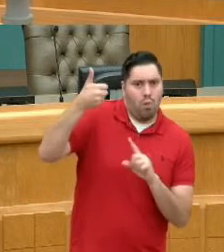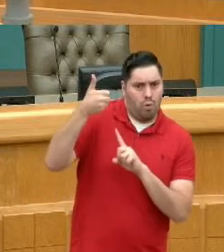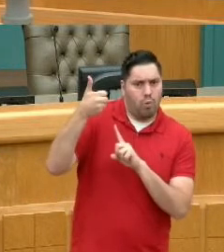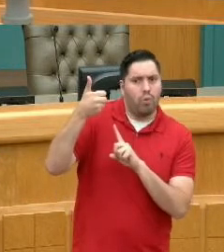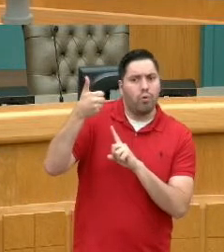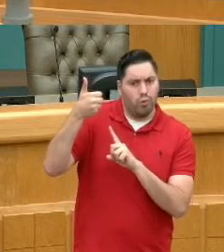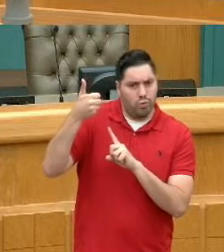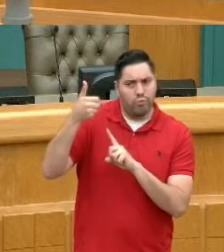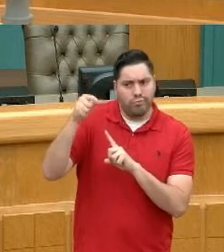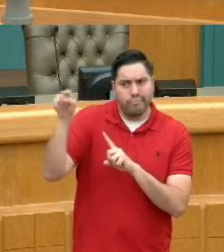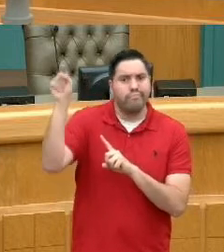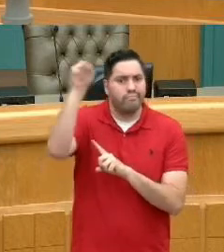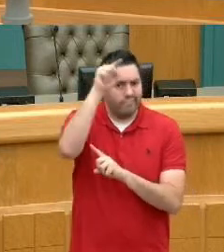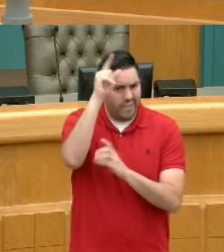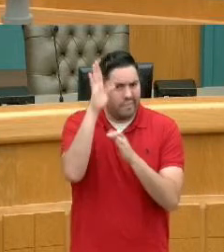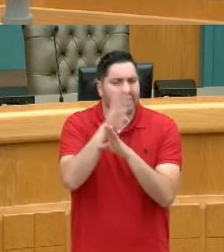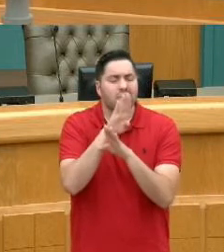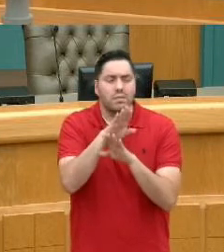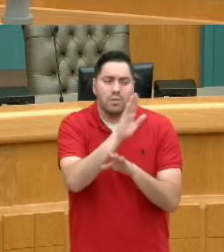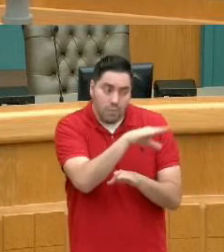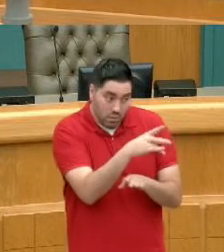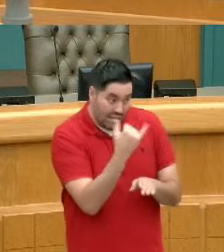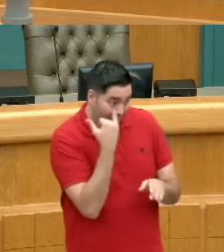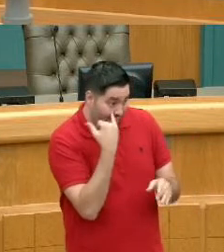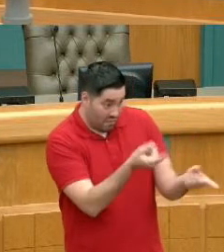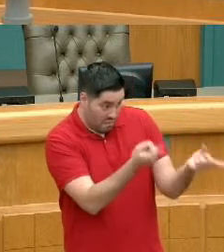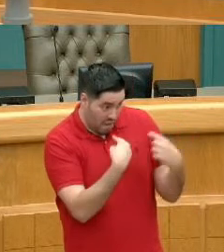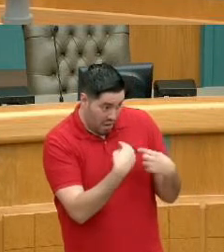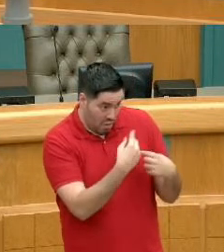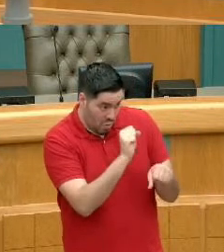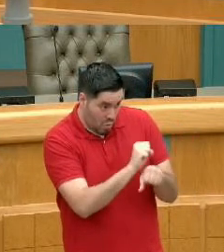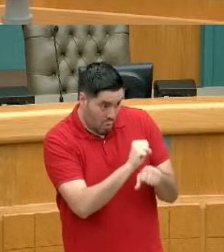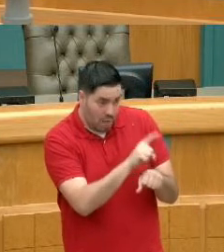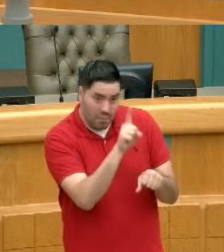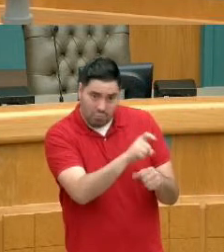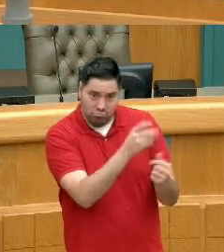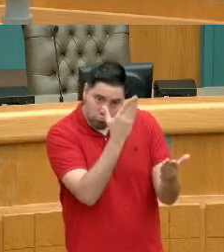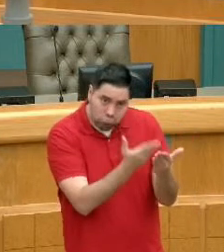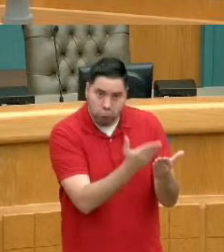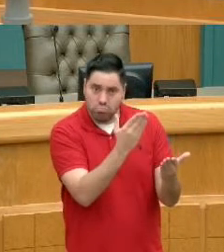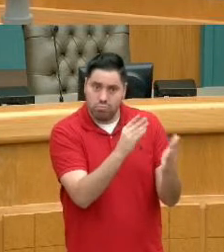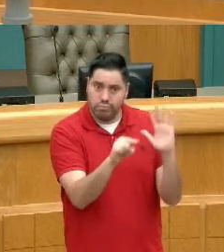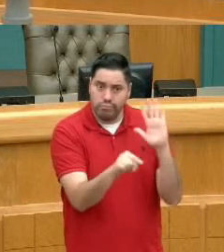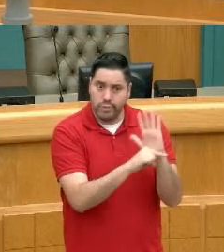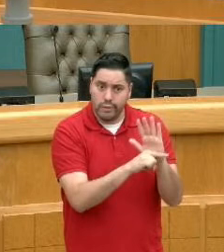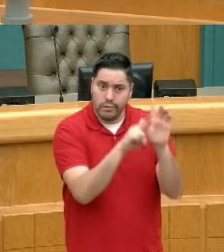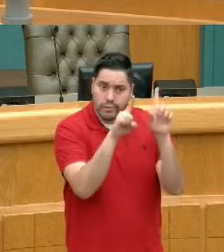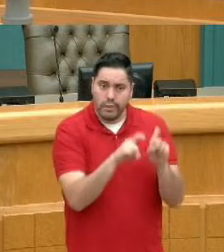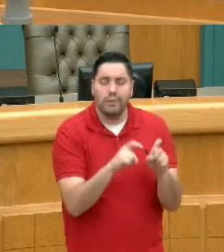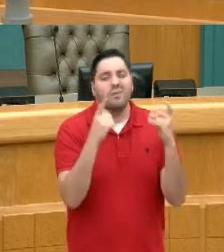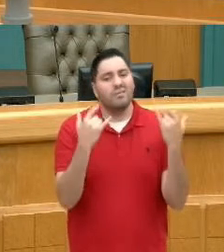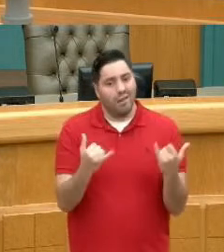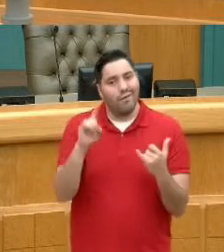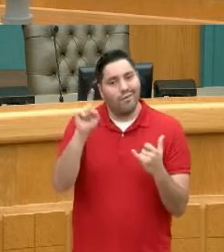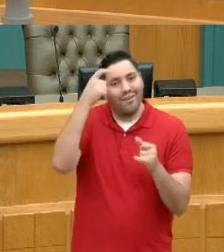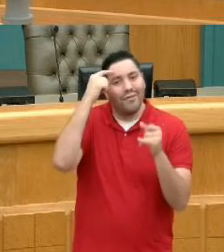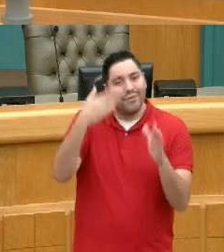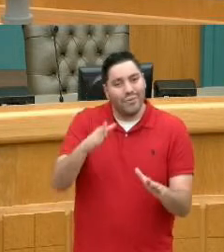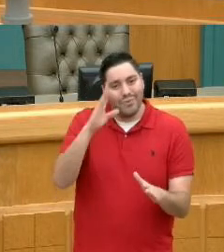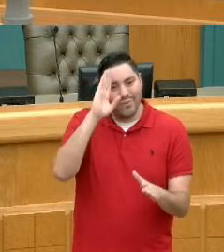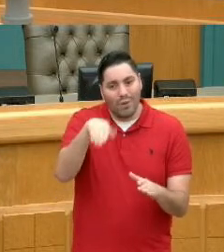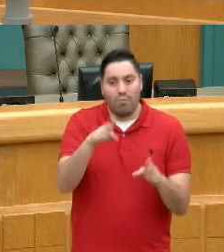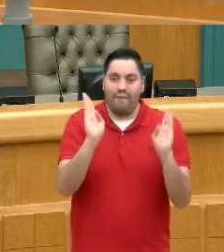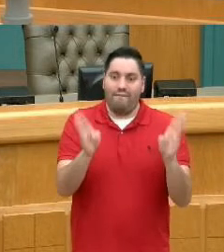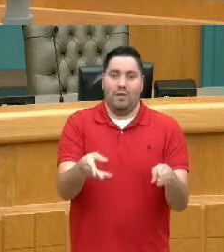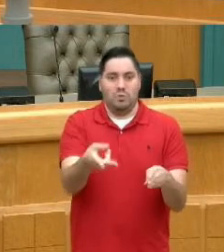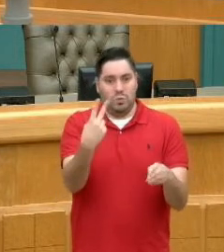negative test results so that people can go back to work now that the governor has moved to phase 2 of the reopening Texas.